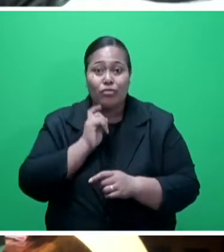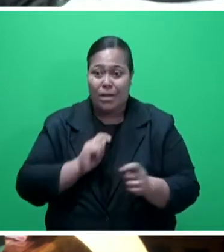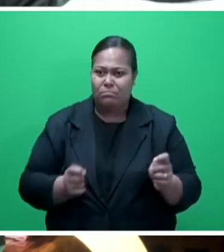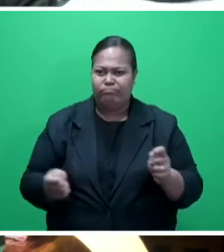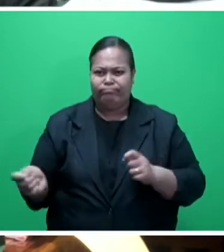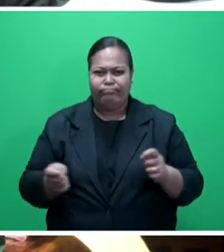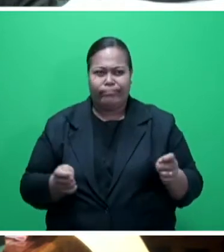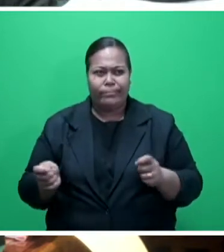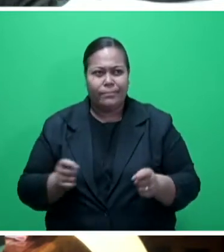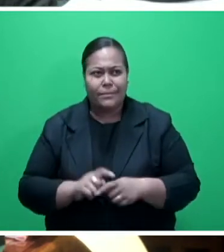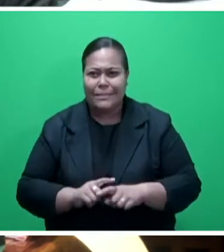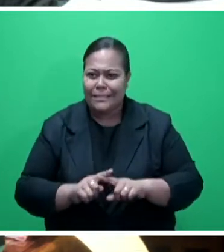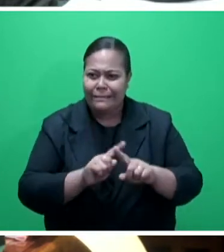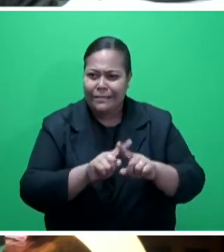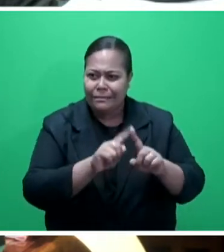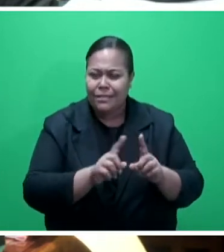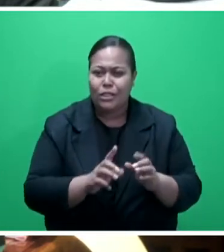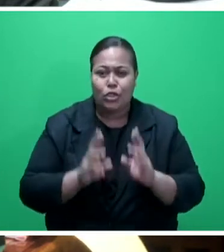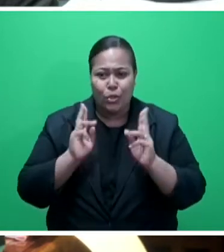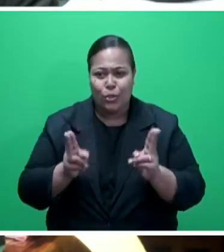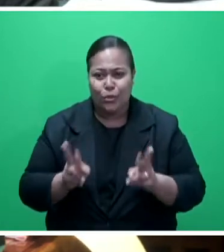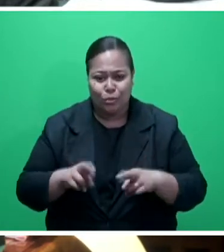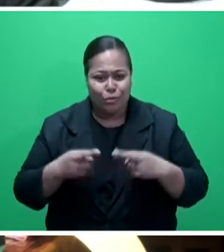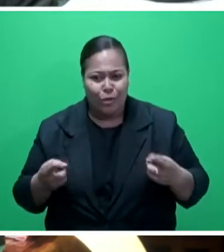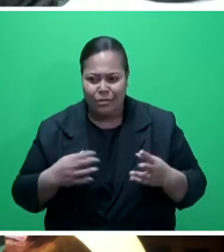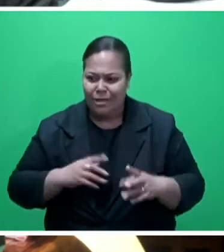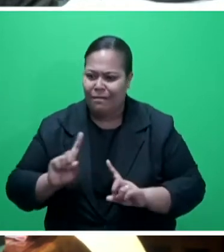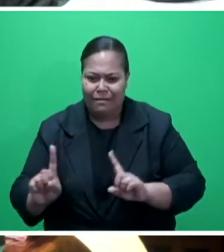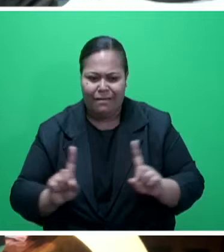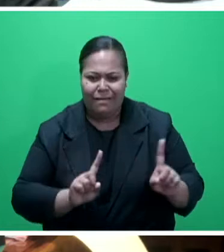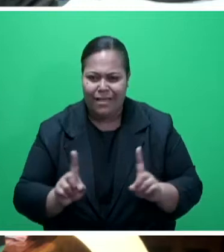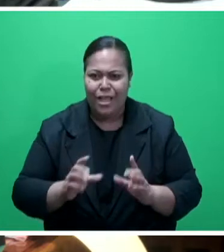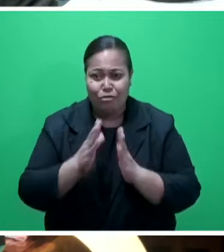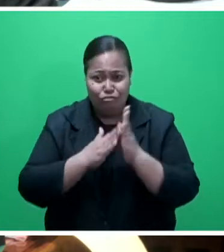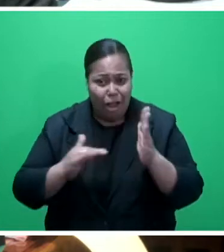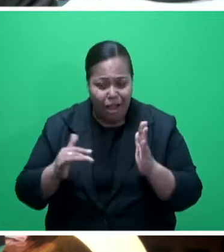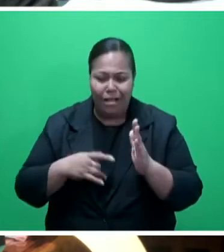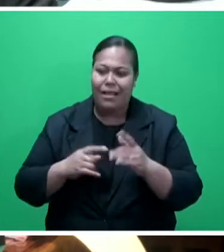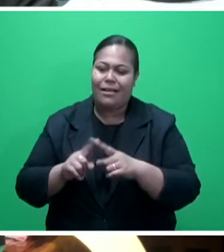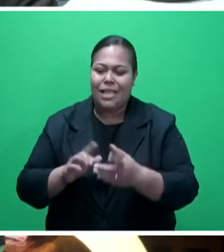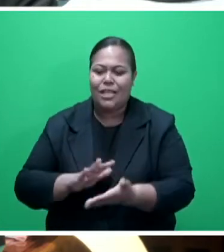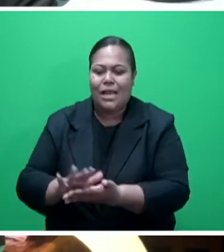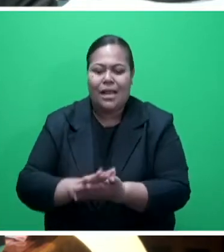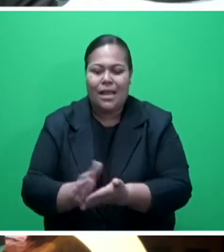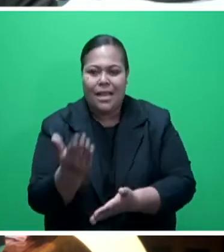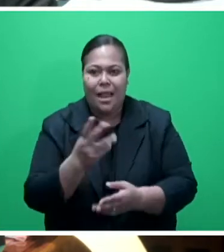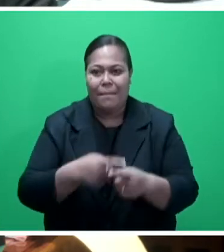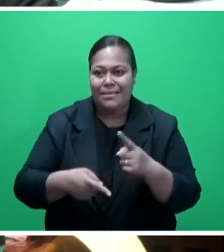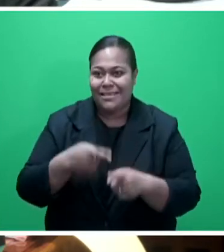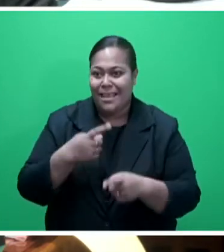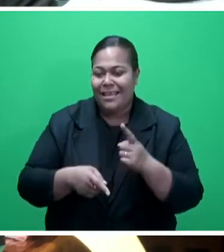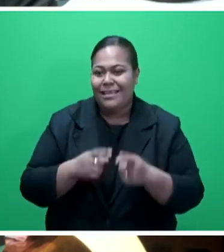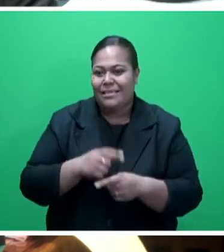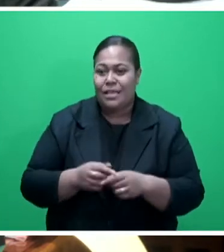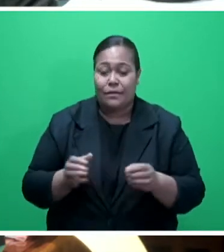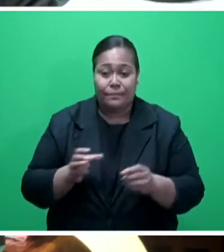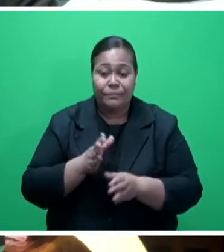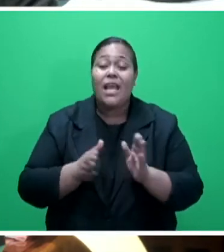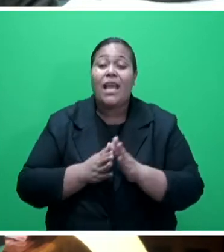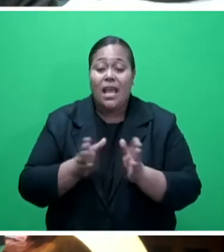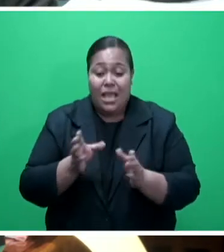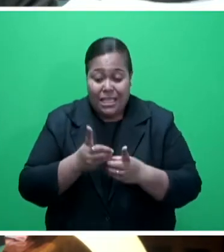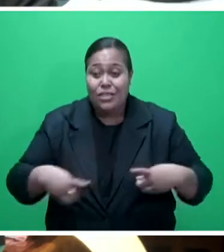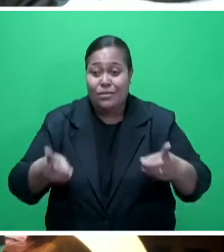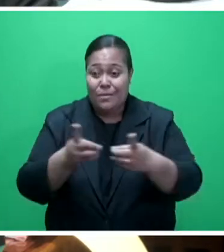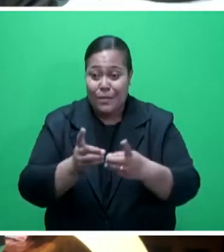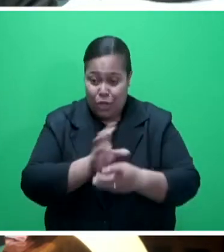tip trucks, dumpers and human resources to participate in the general cleaning up exercise. The divisional commissioners have been heavily involved